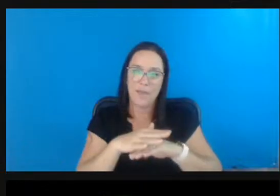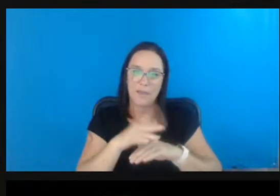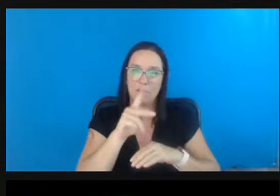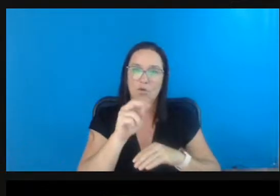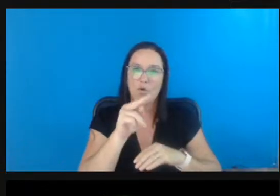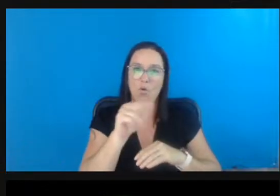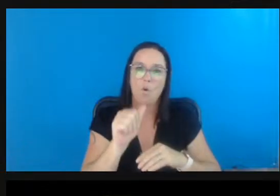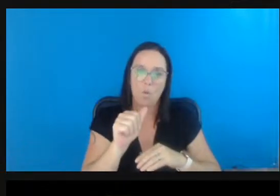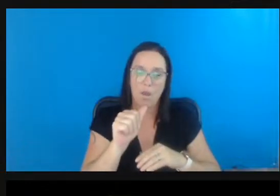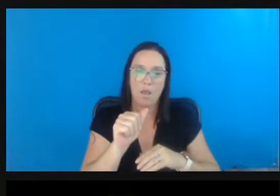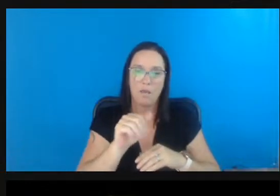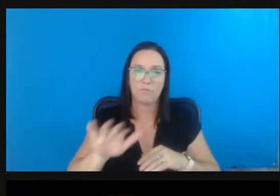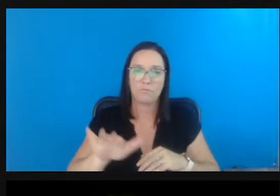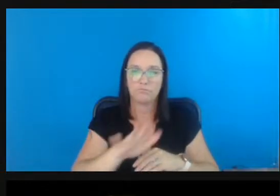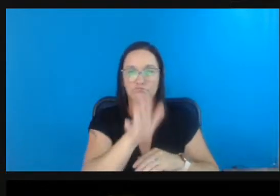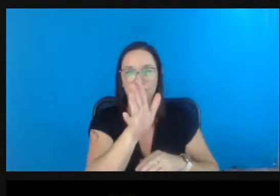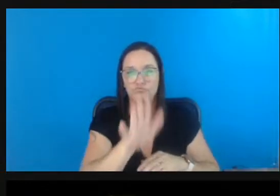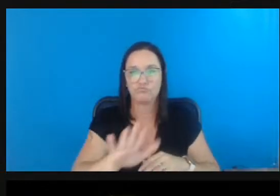side,